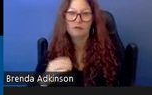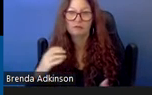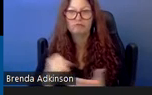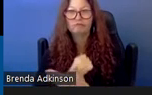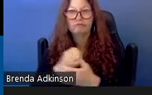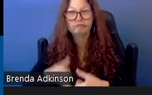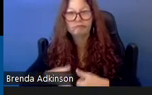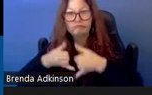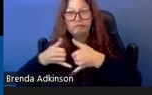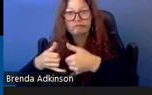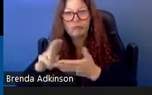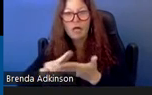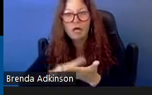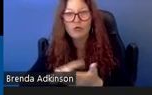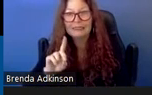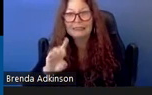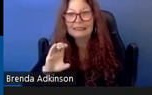DCMP contract?